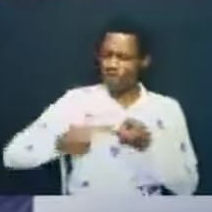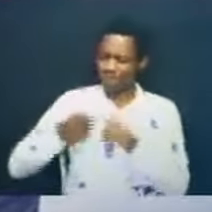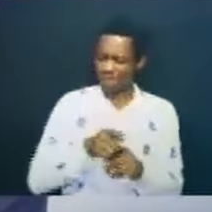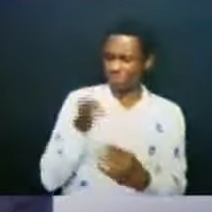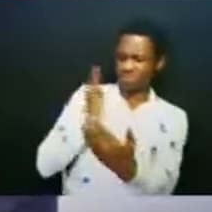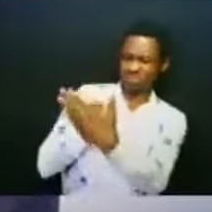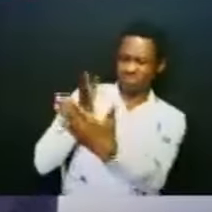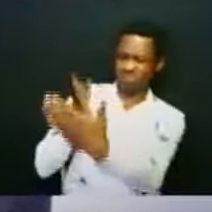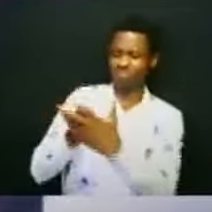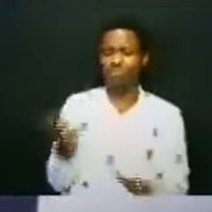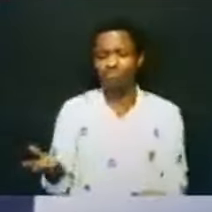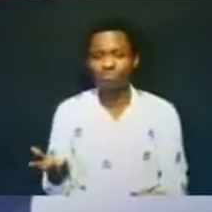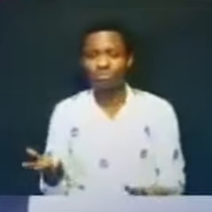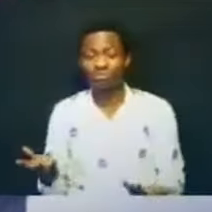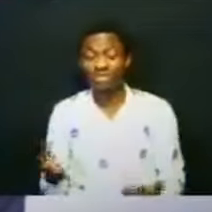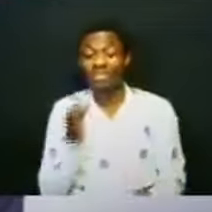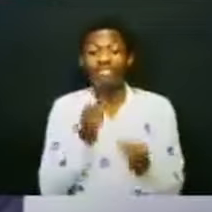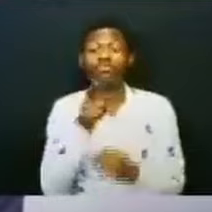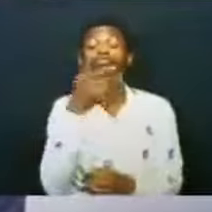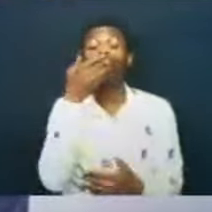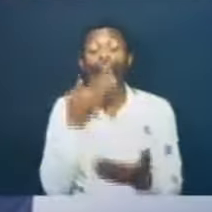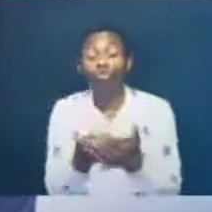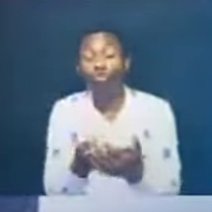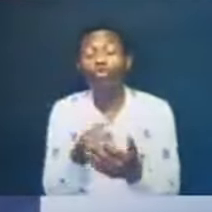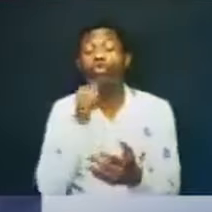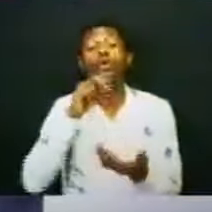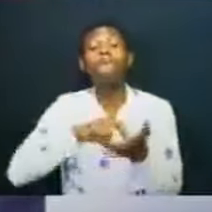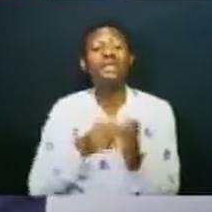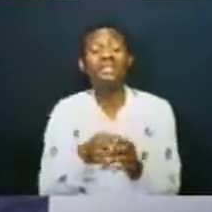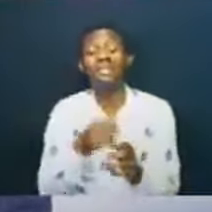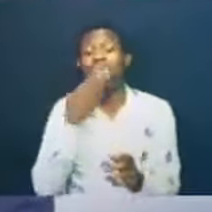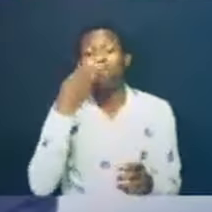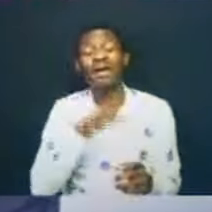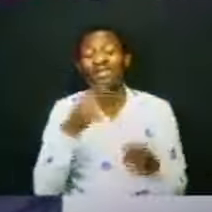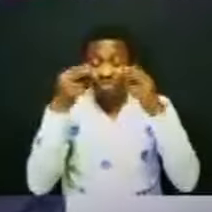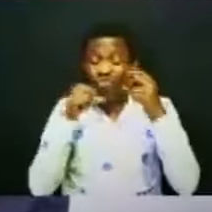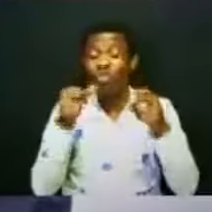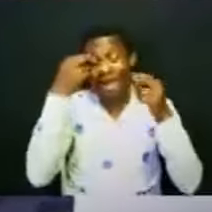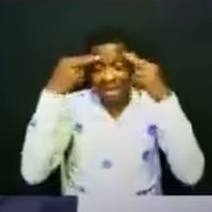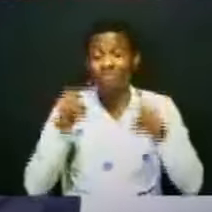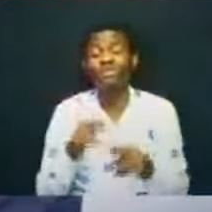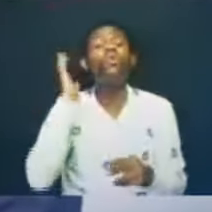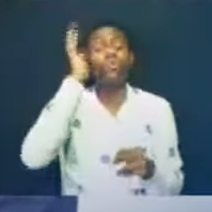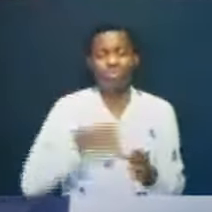that you are good does not mean no evil will befall you. In